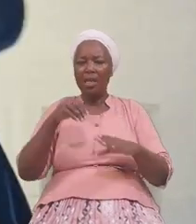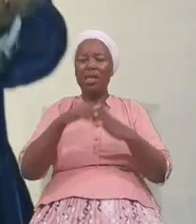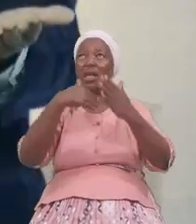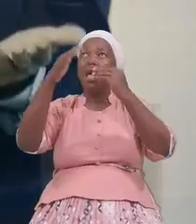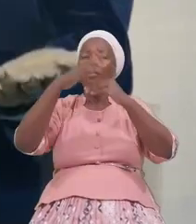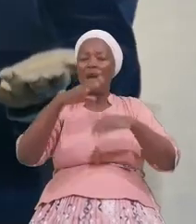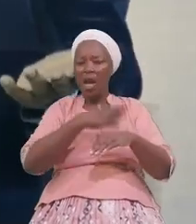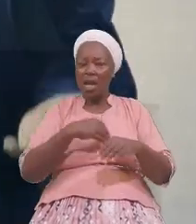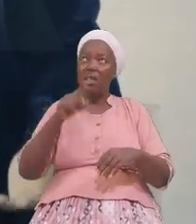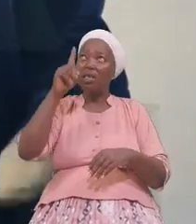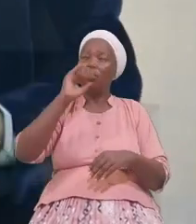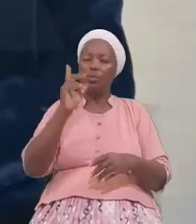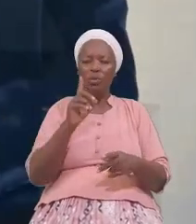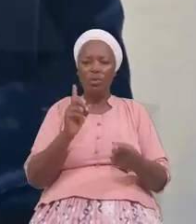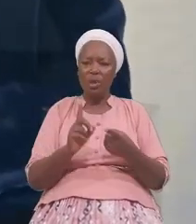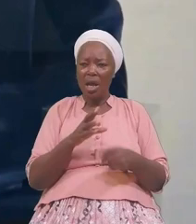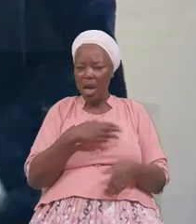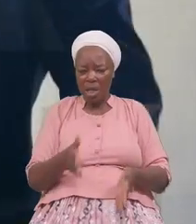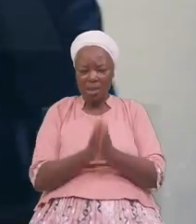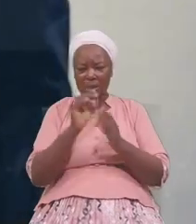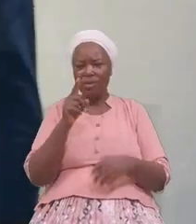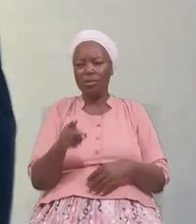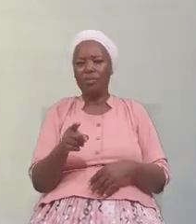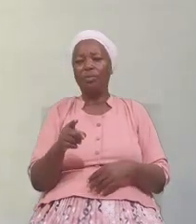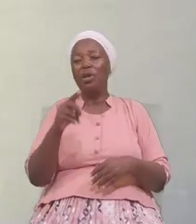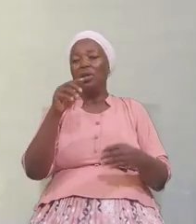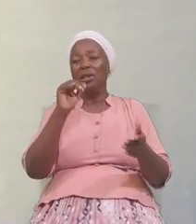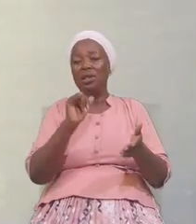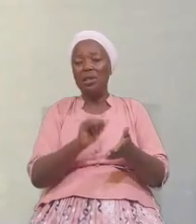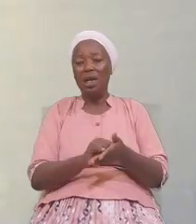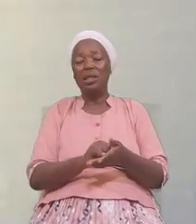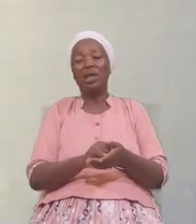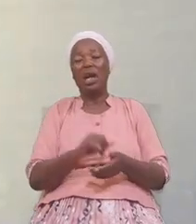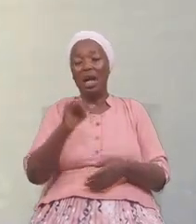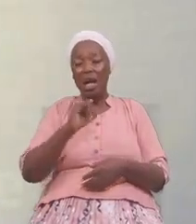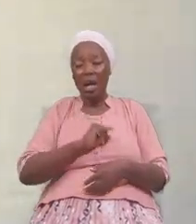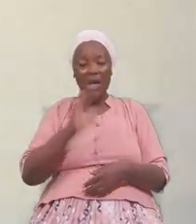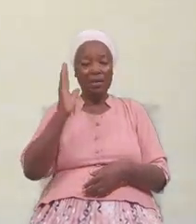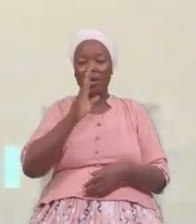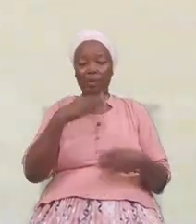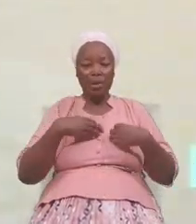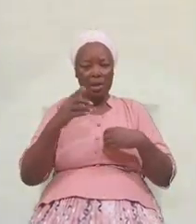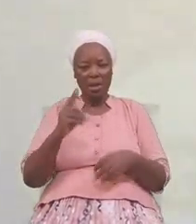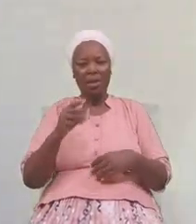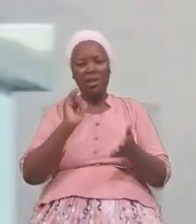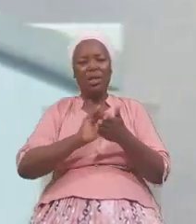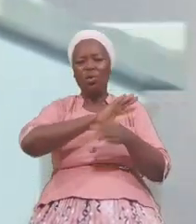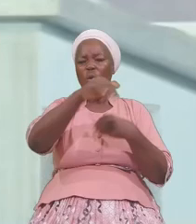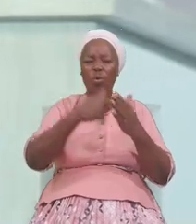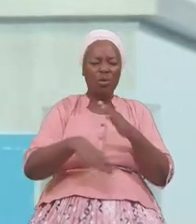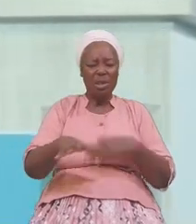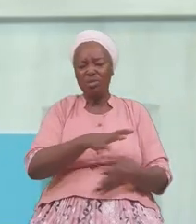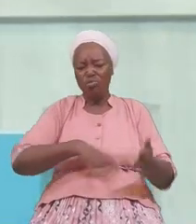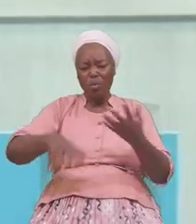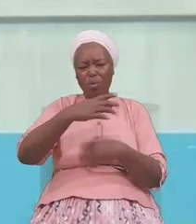heaven. And he is the one asking you that I will be healed. That all these torments of